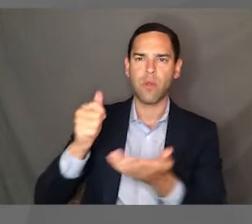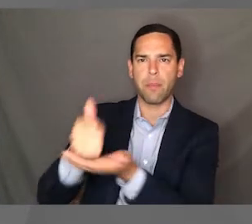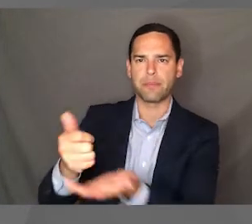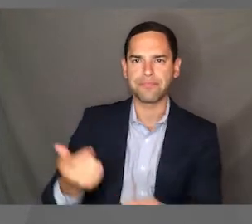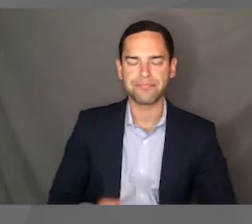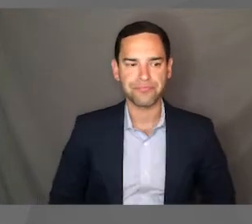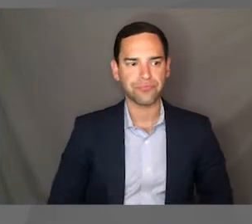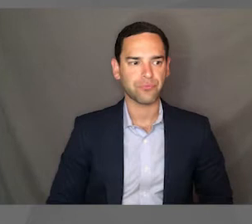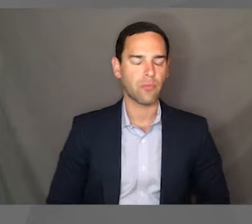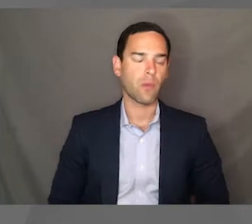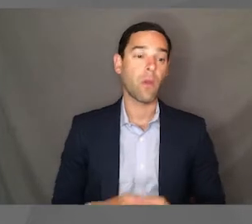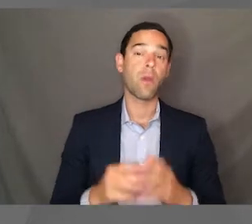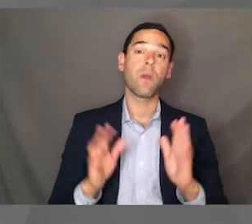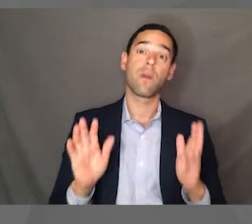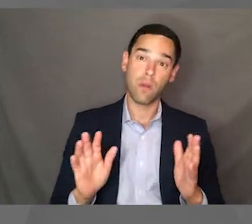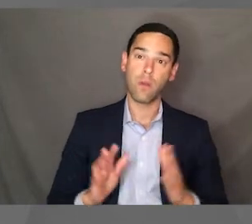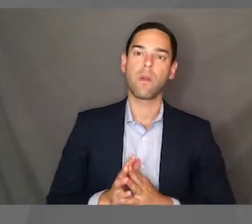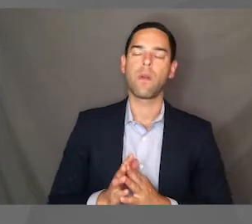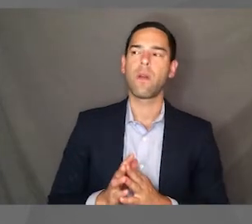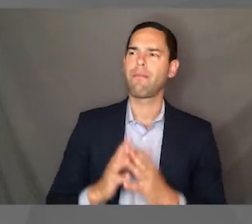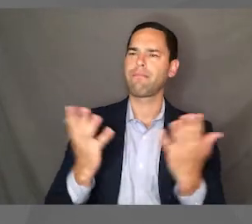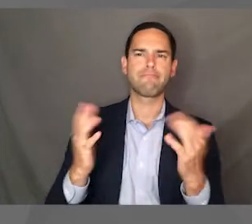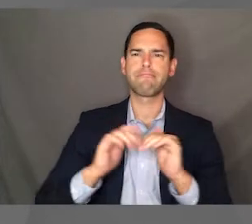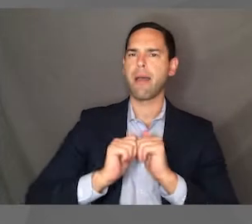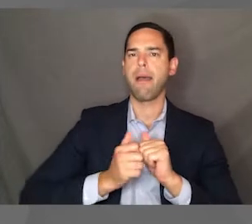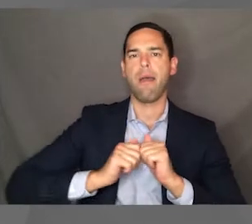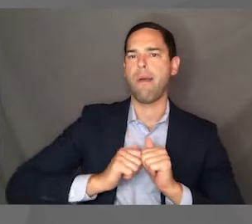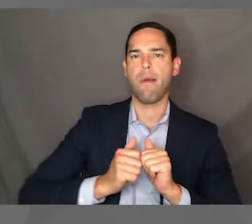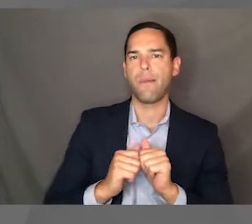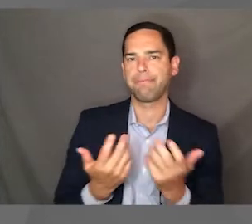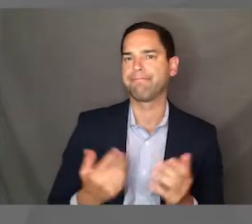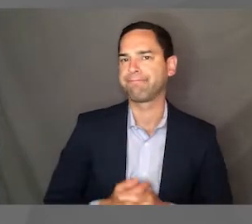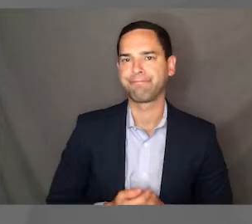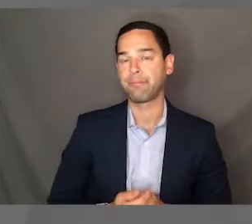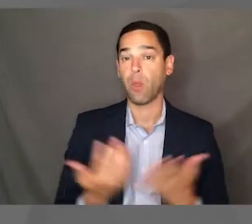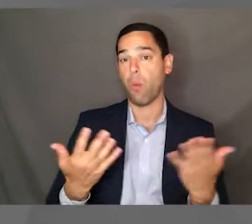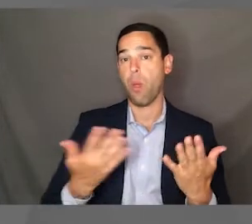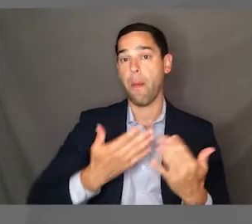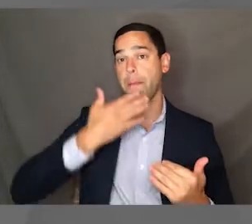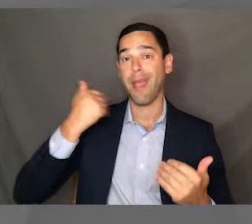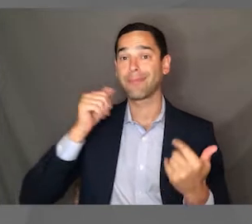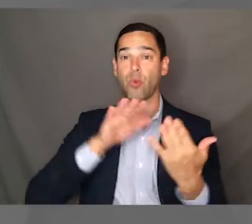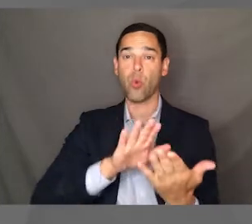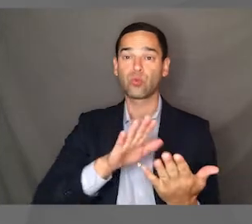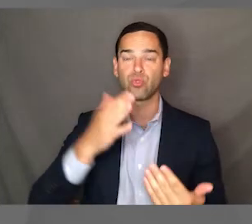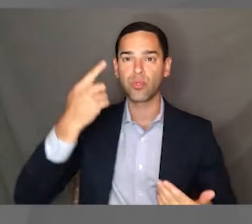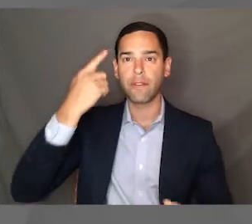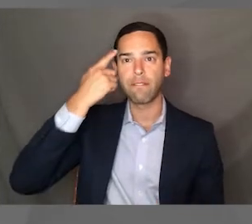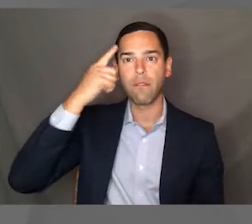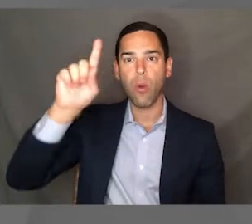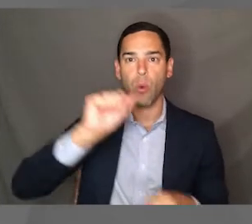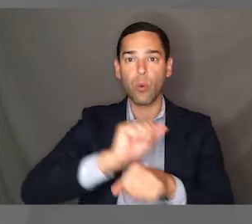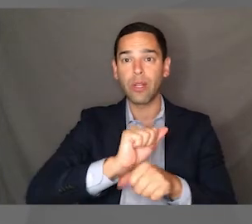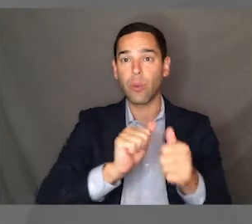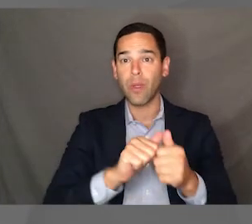the question is, how do we, what are the best approaches to working